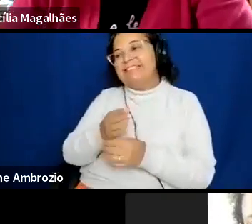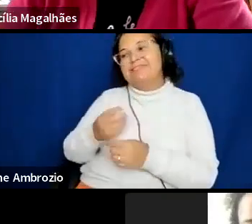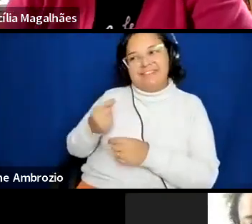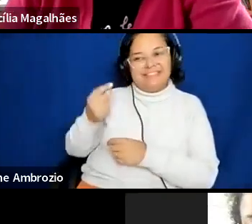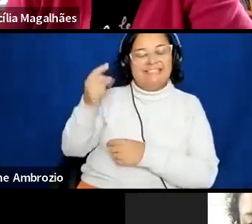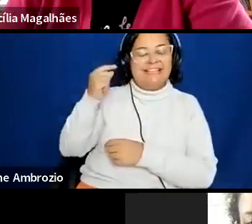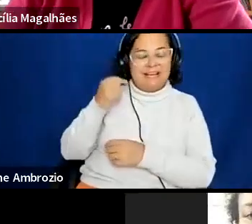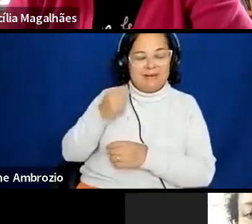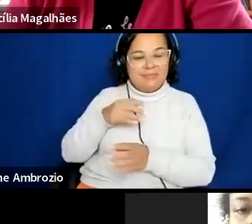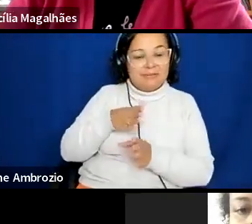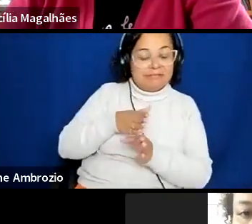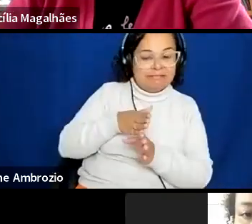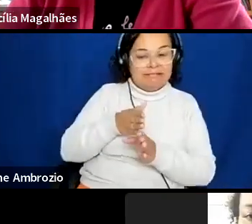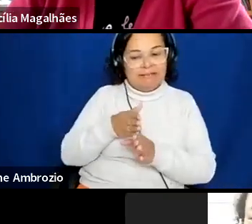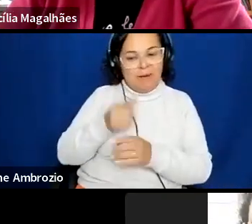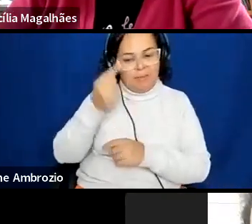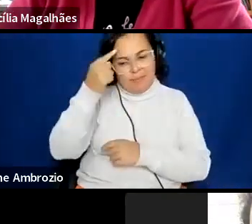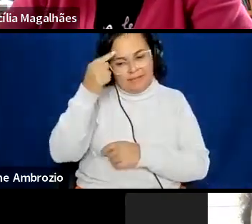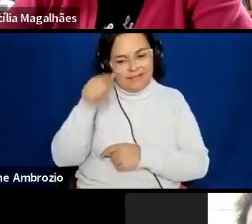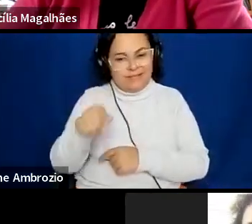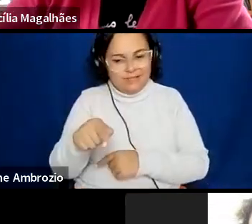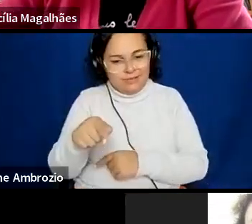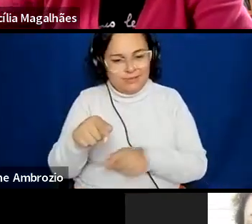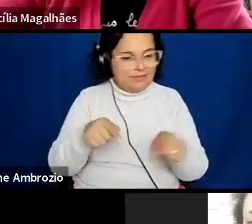whatever. Yeah.